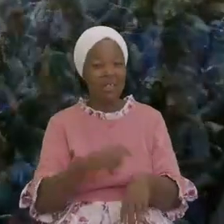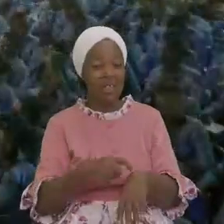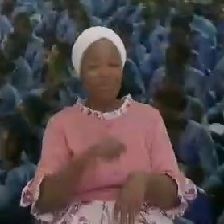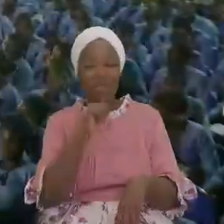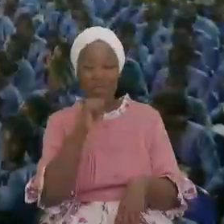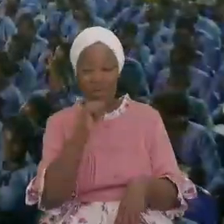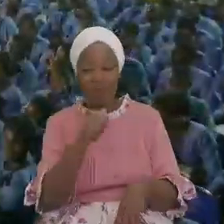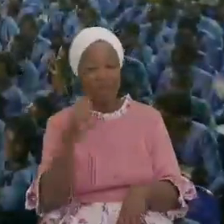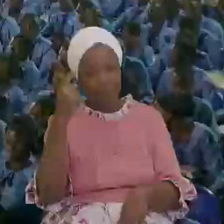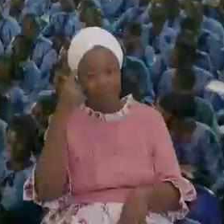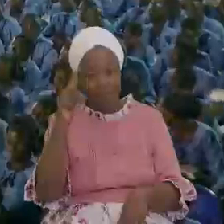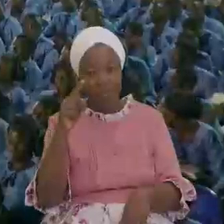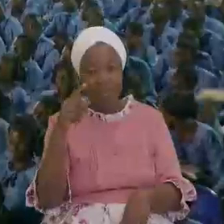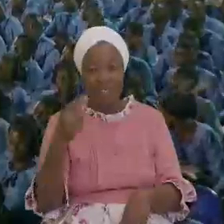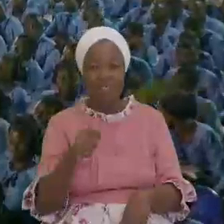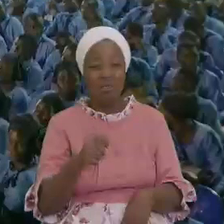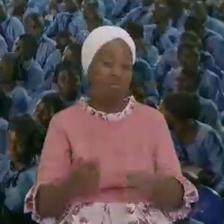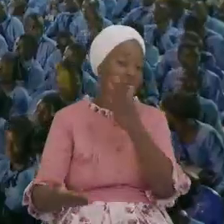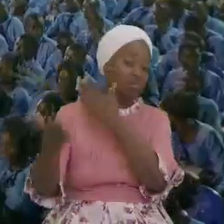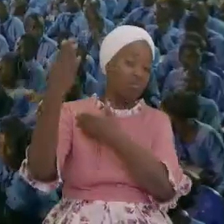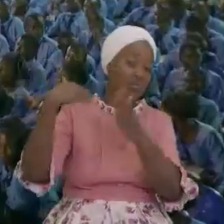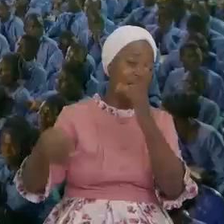not for the olden days,